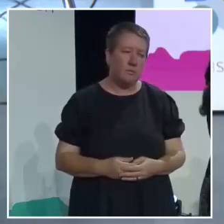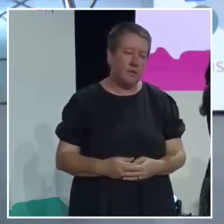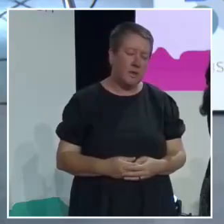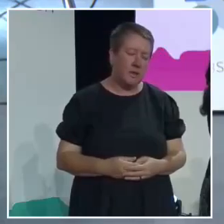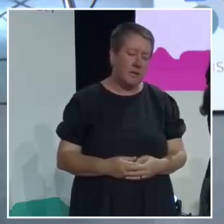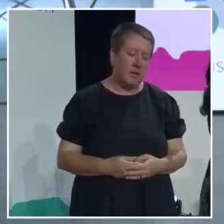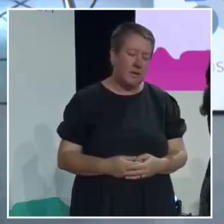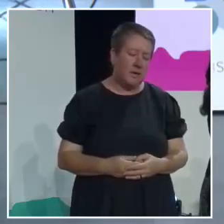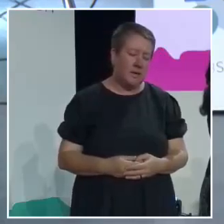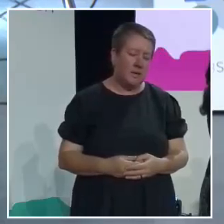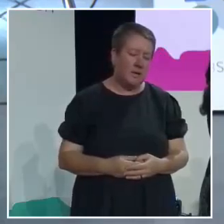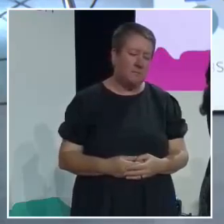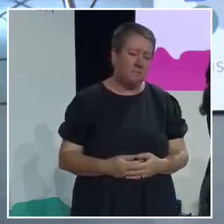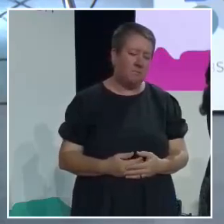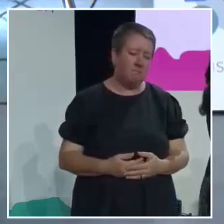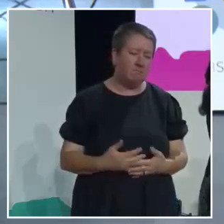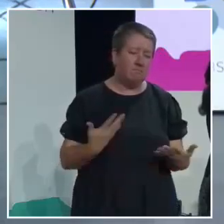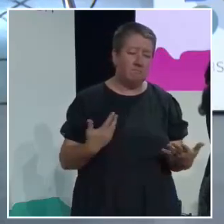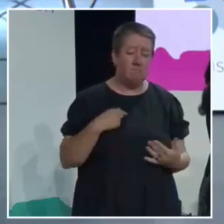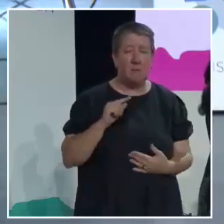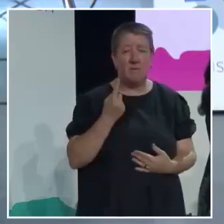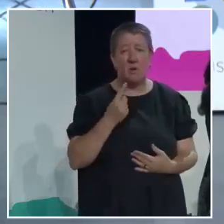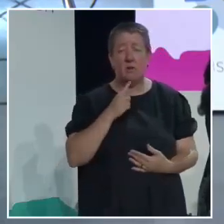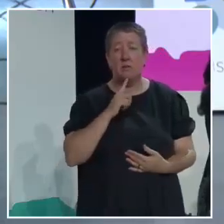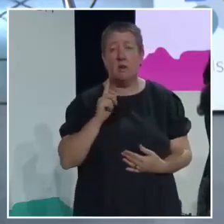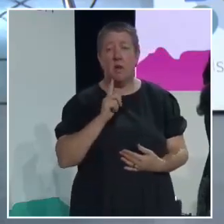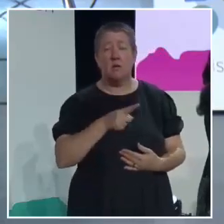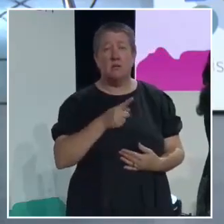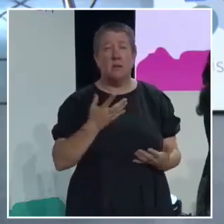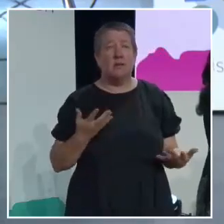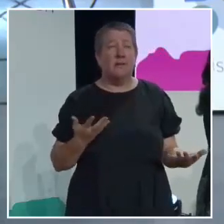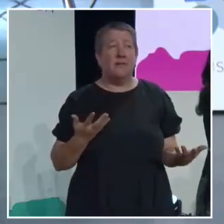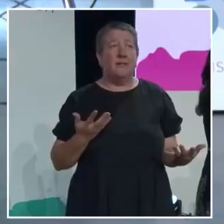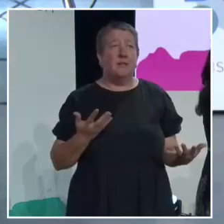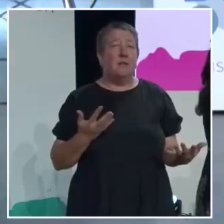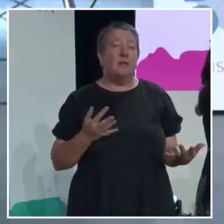And my first answer would be FIX has never been